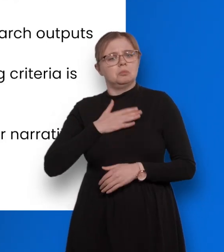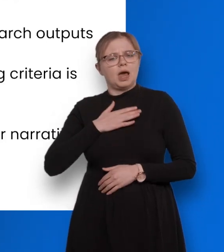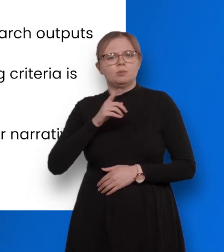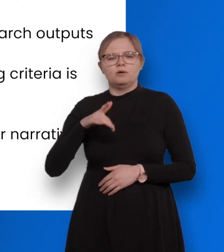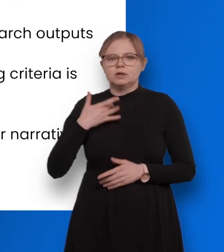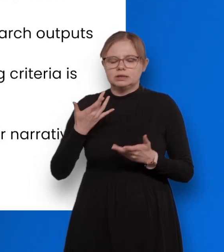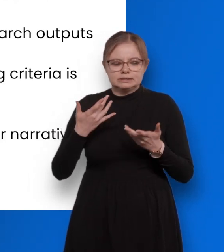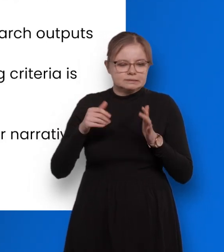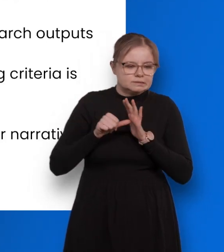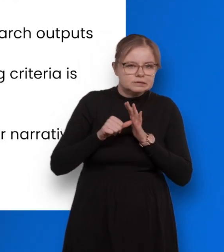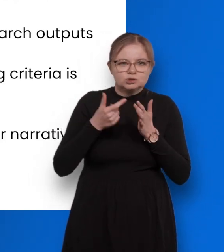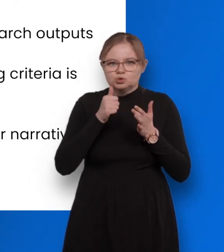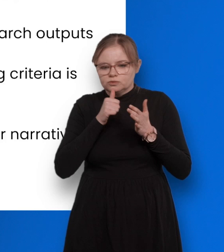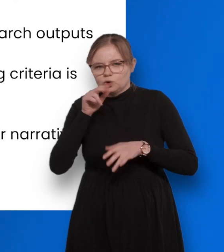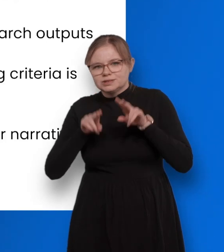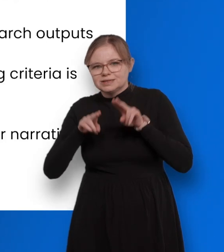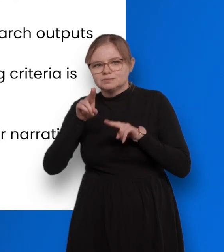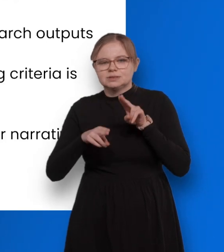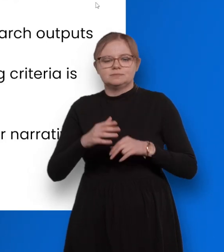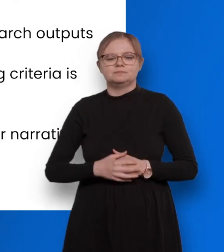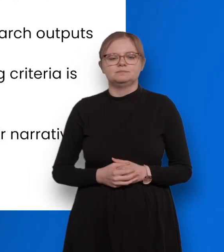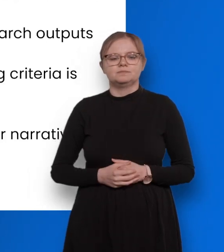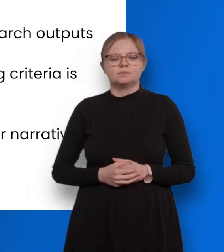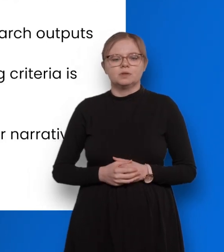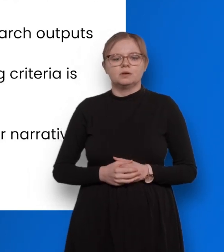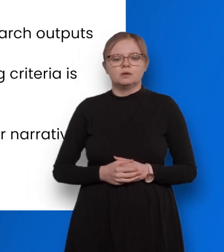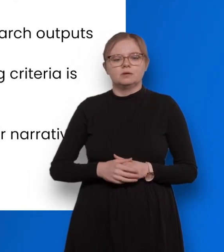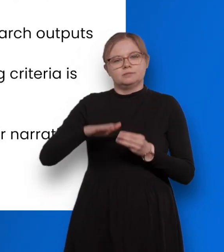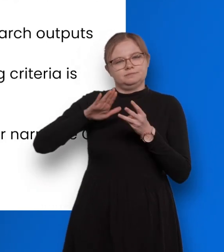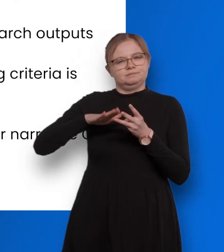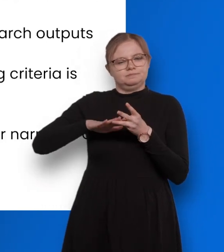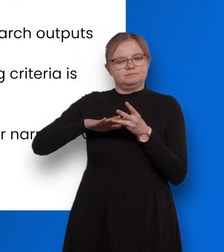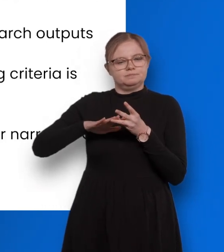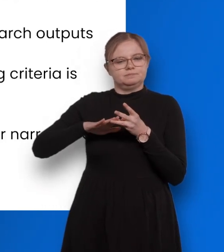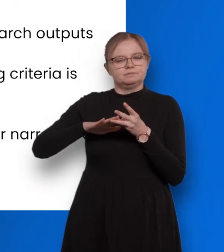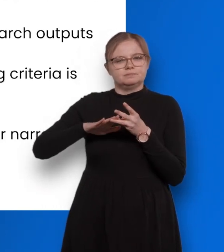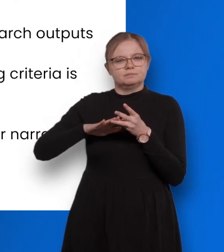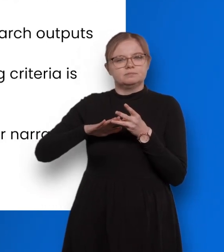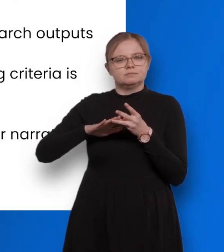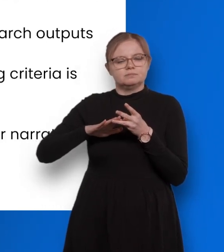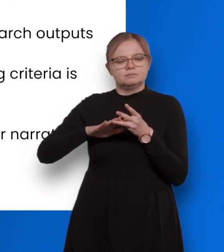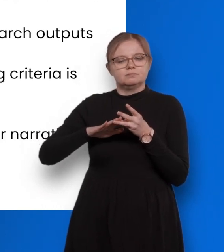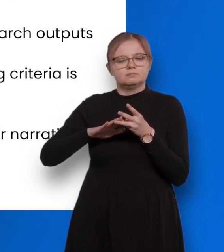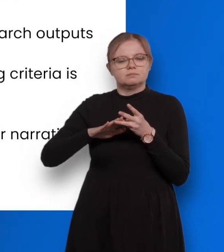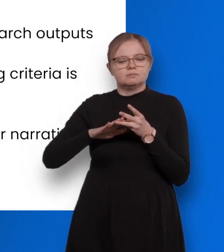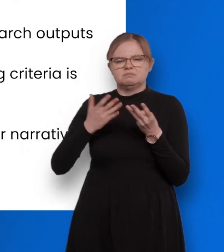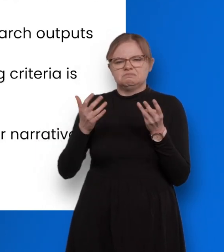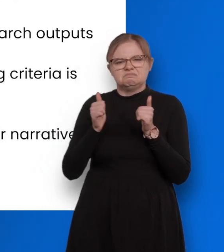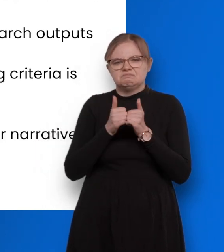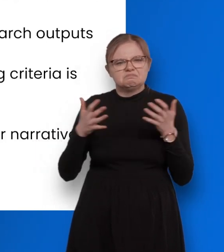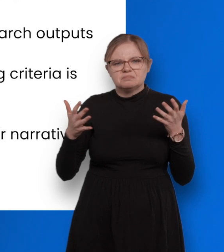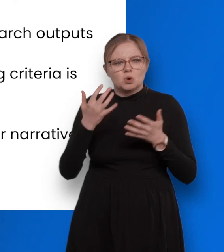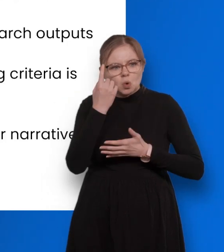to use in their assessments. Users at the moment generally disagree with its exclusive use to evidence